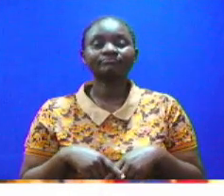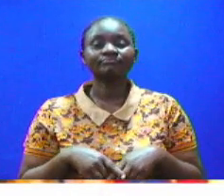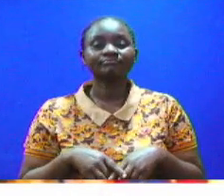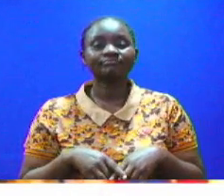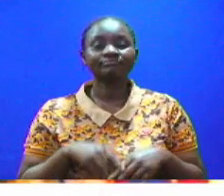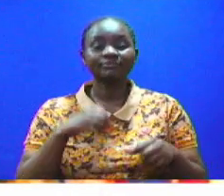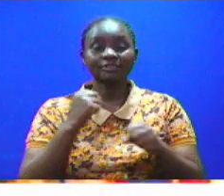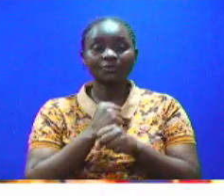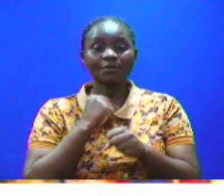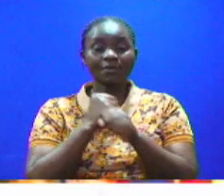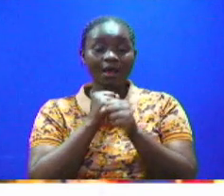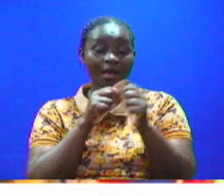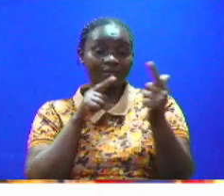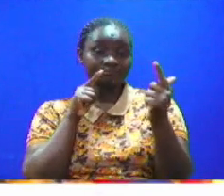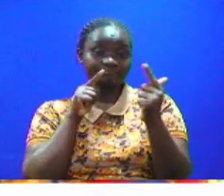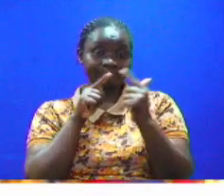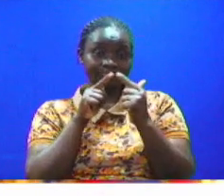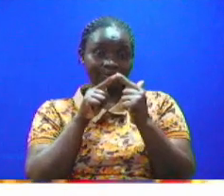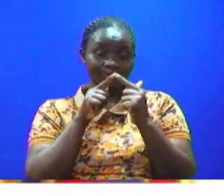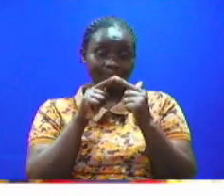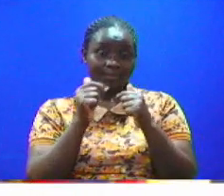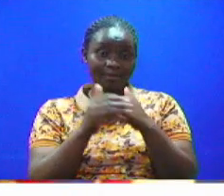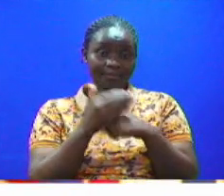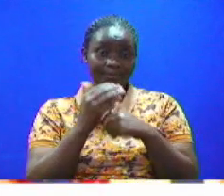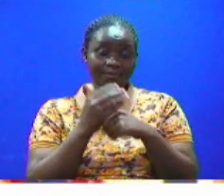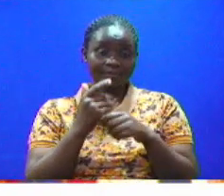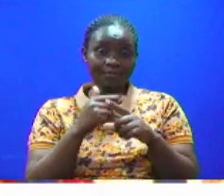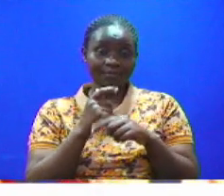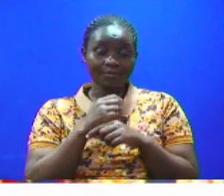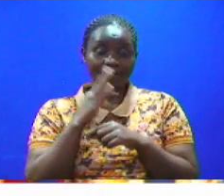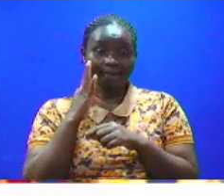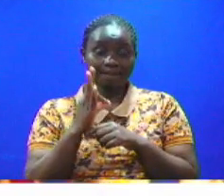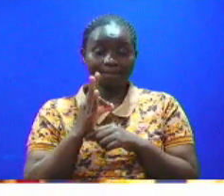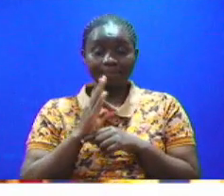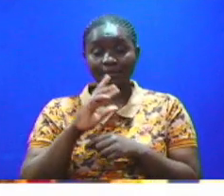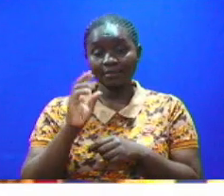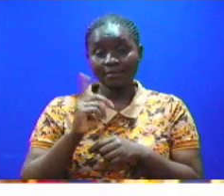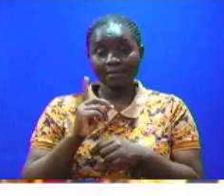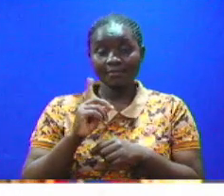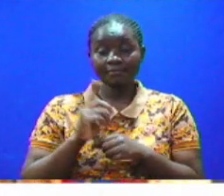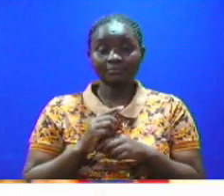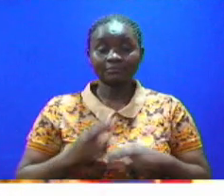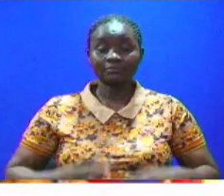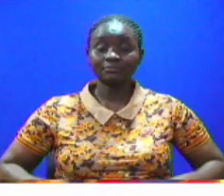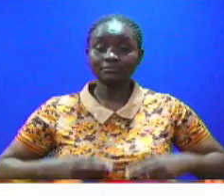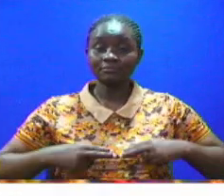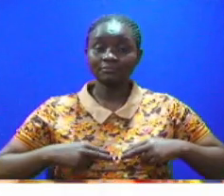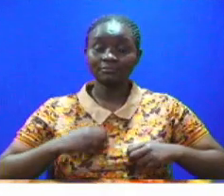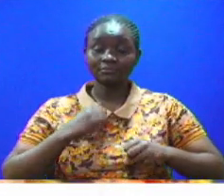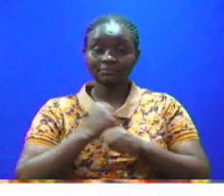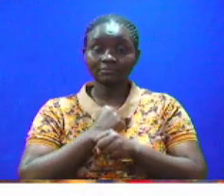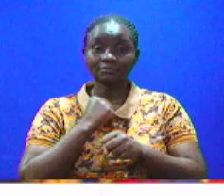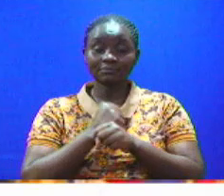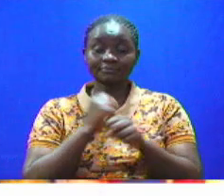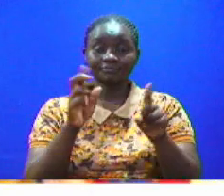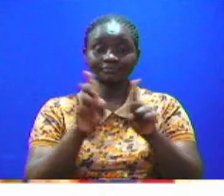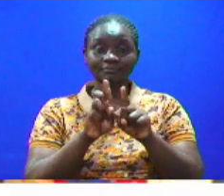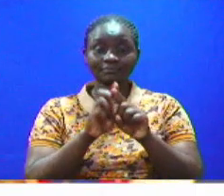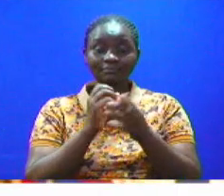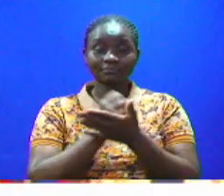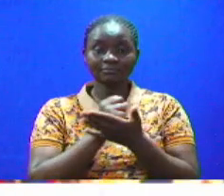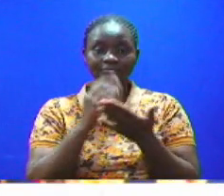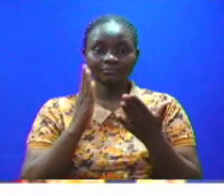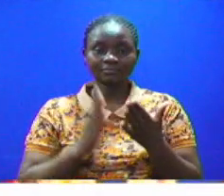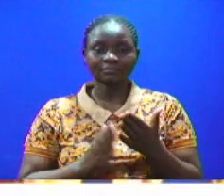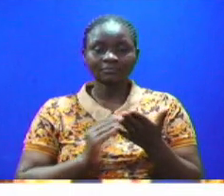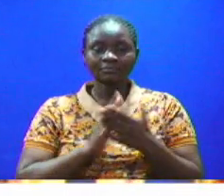working towards taking care of the welfare of not only health workers but also the officers